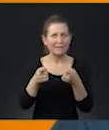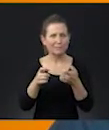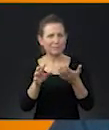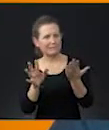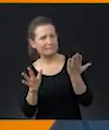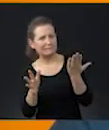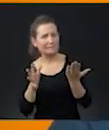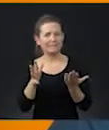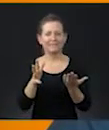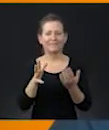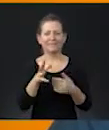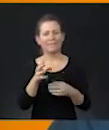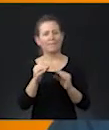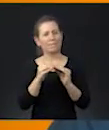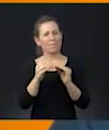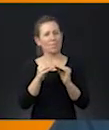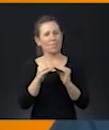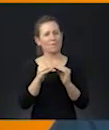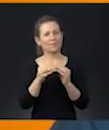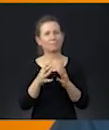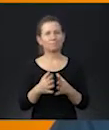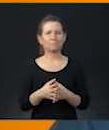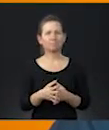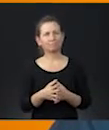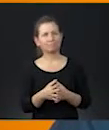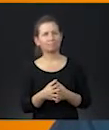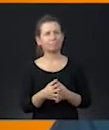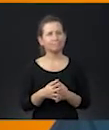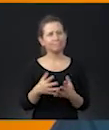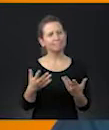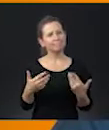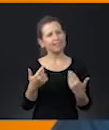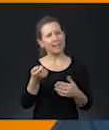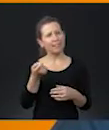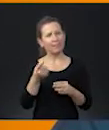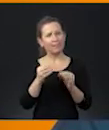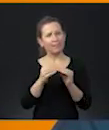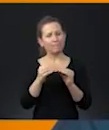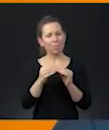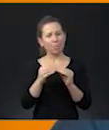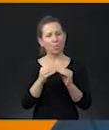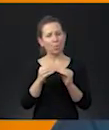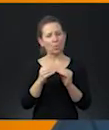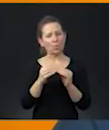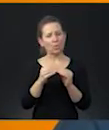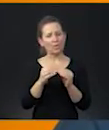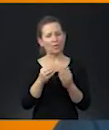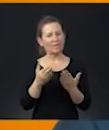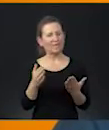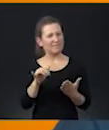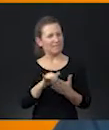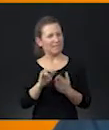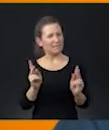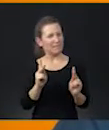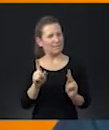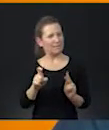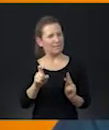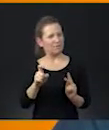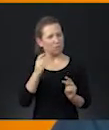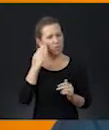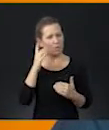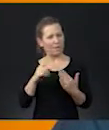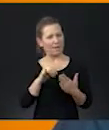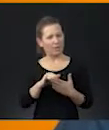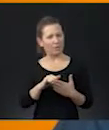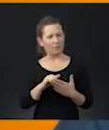time management and kind of like that. It's more that's a bit more a bit more that people